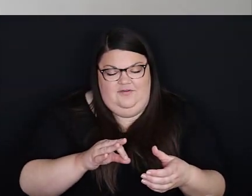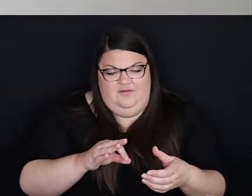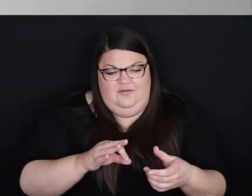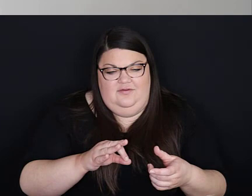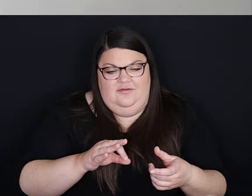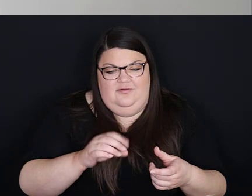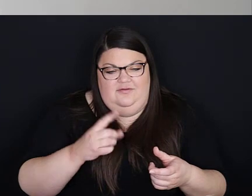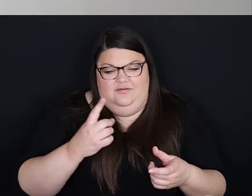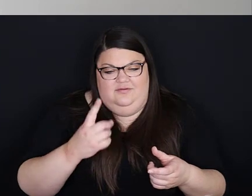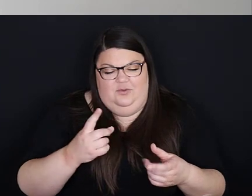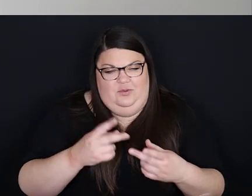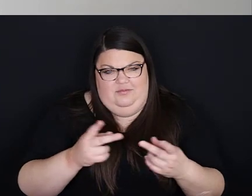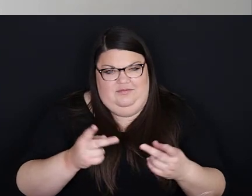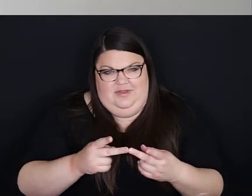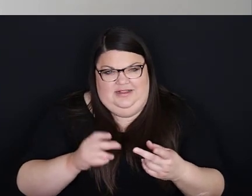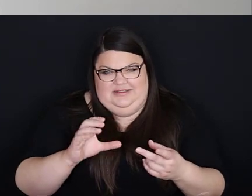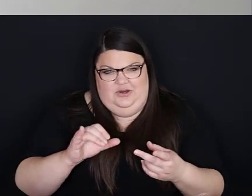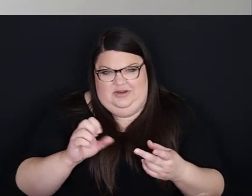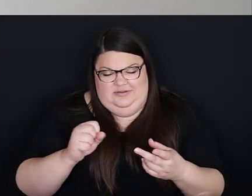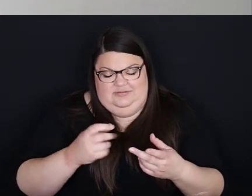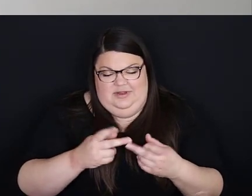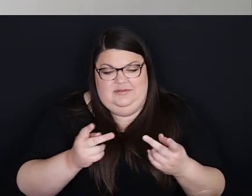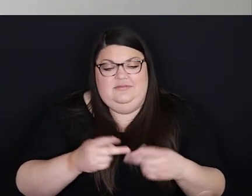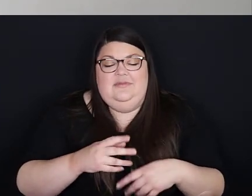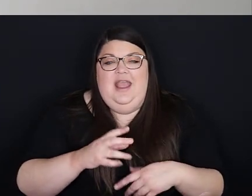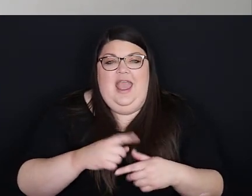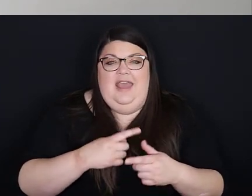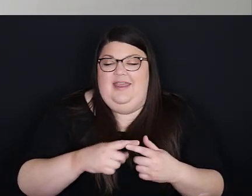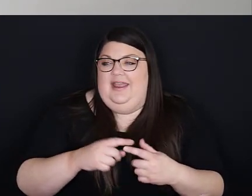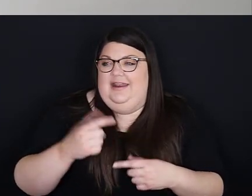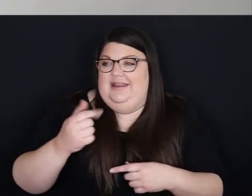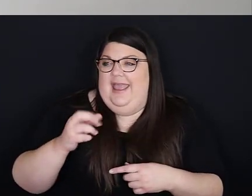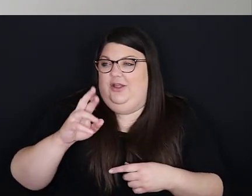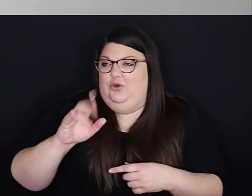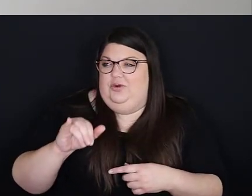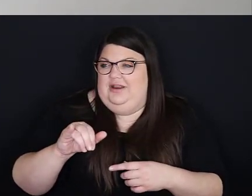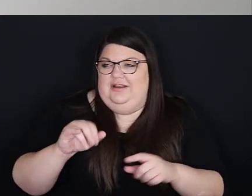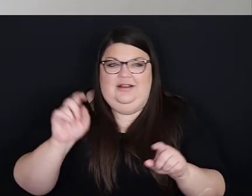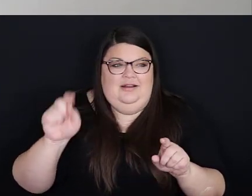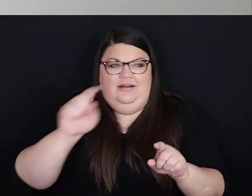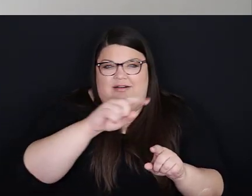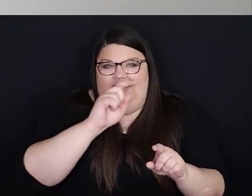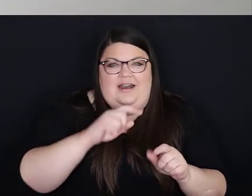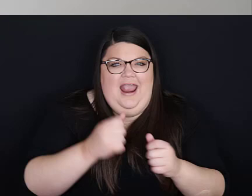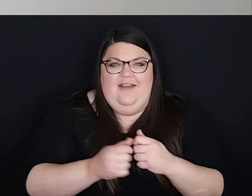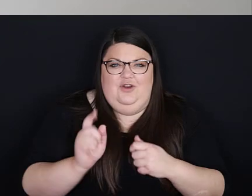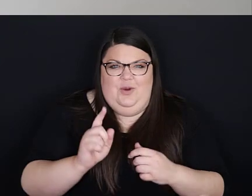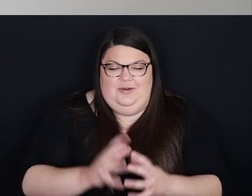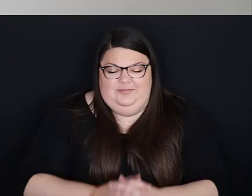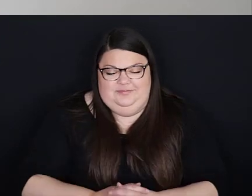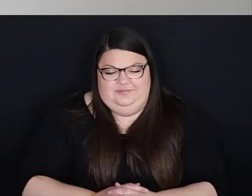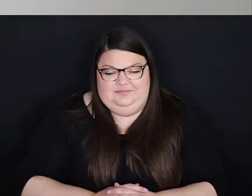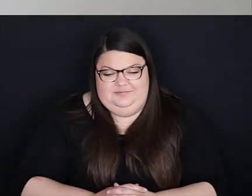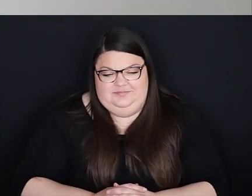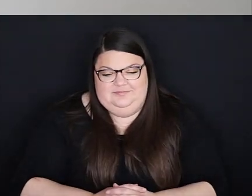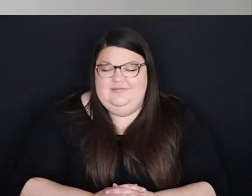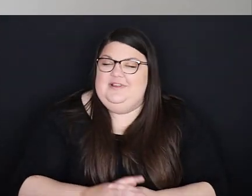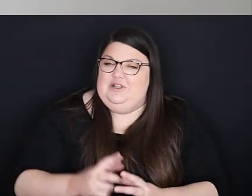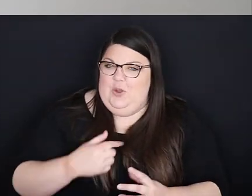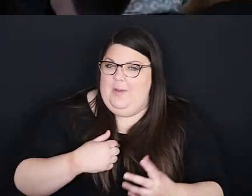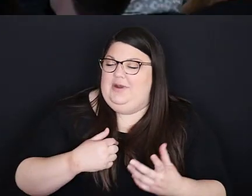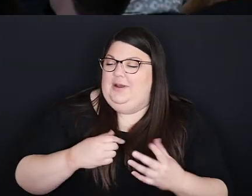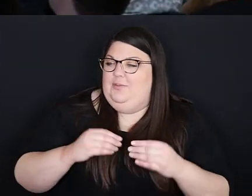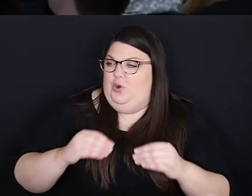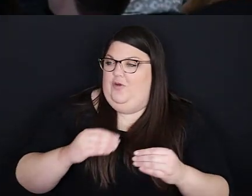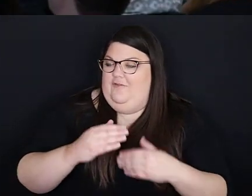Cirrus place. Yeah. Yeah, different in the gallery in everywhere as you can imagine. So I'm going to